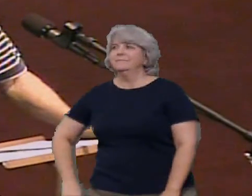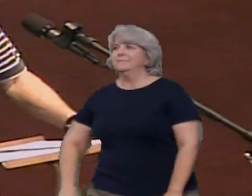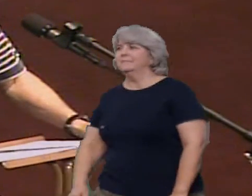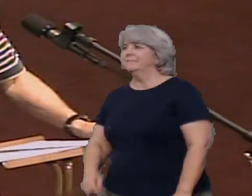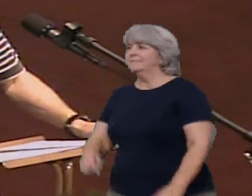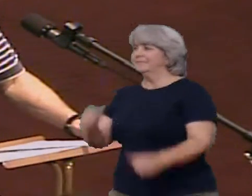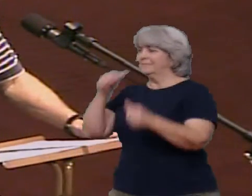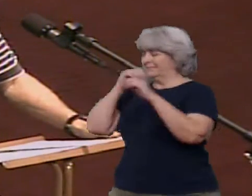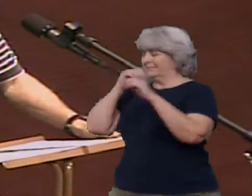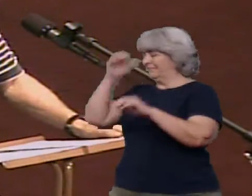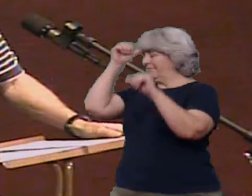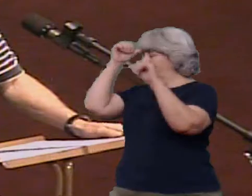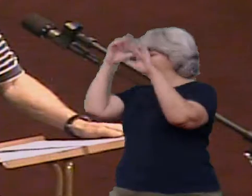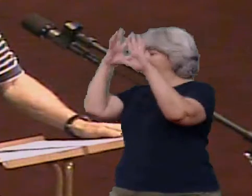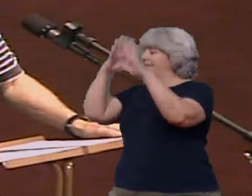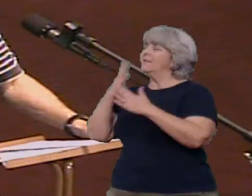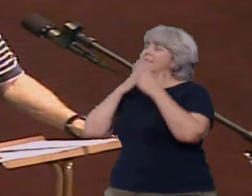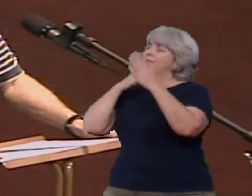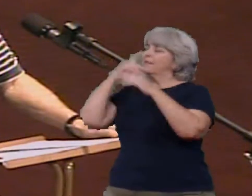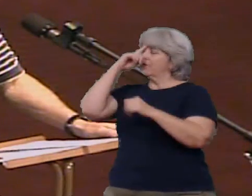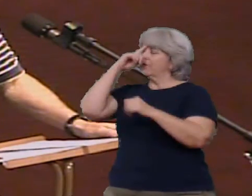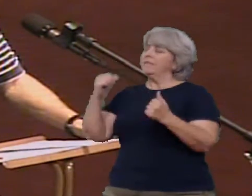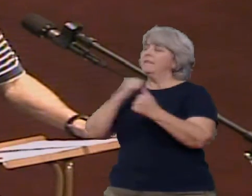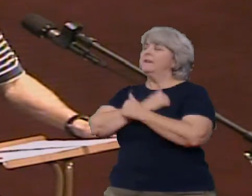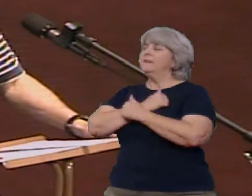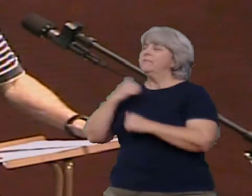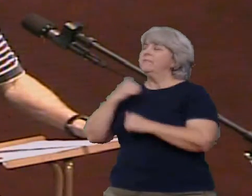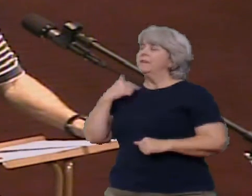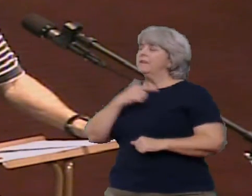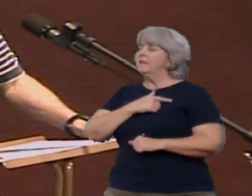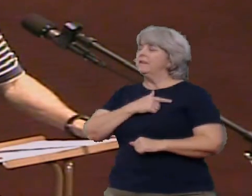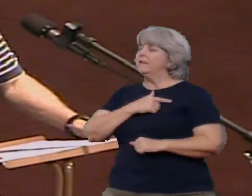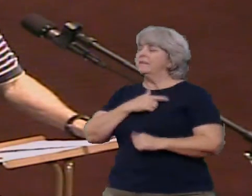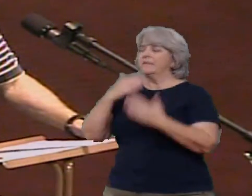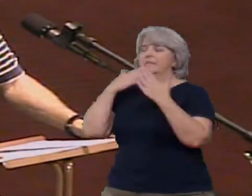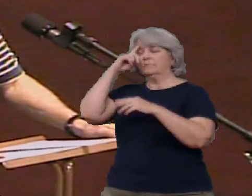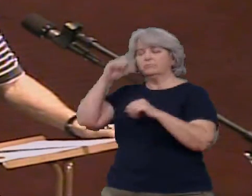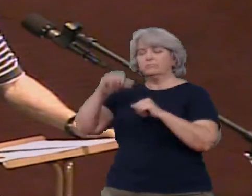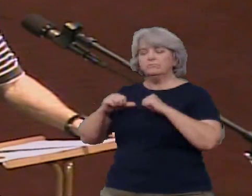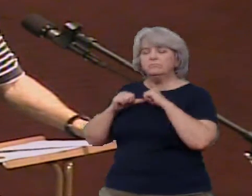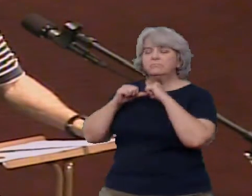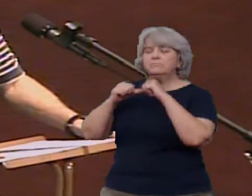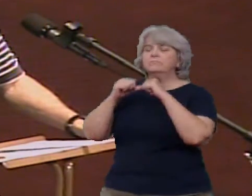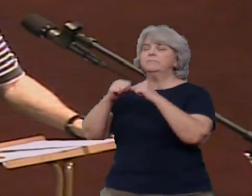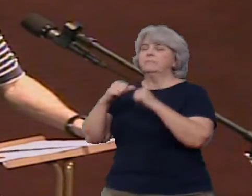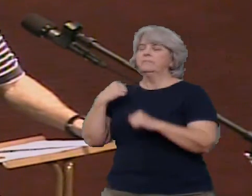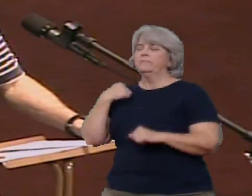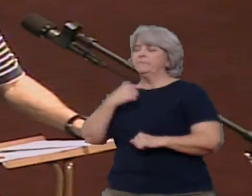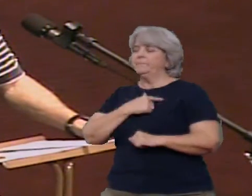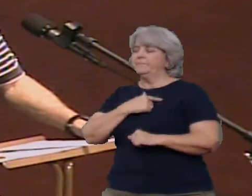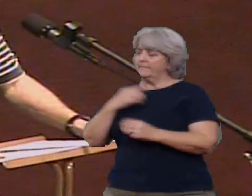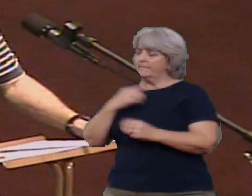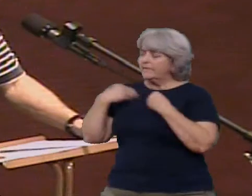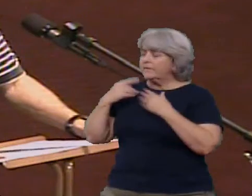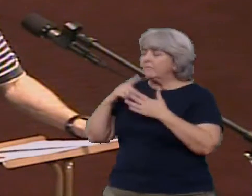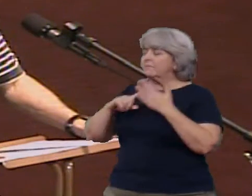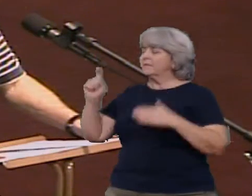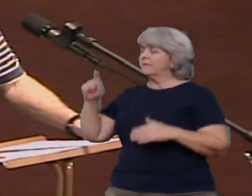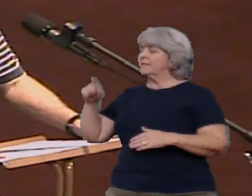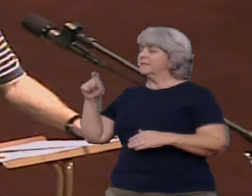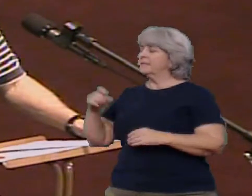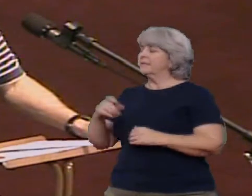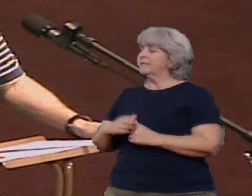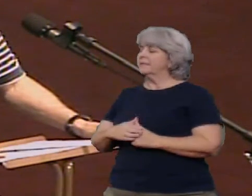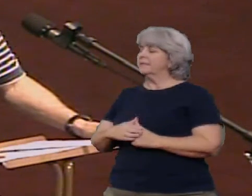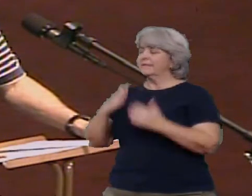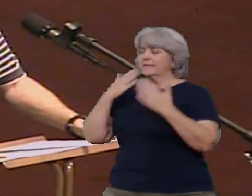Blessed Father, we thank you for loving us. Thank you for sustaining us, meeting our needs. Thank you for